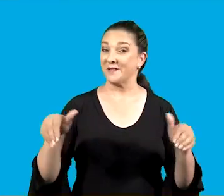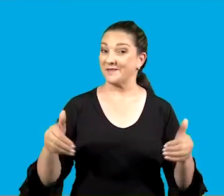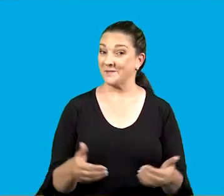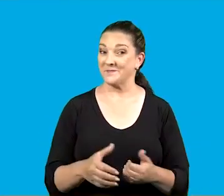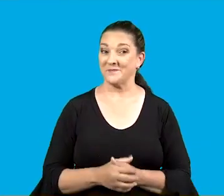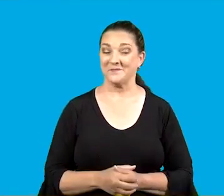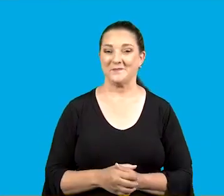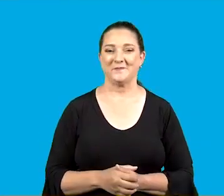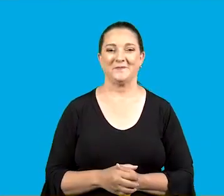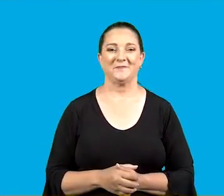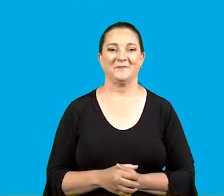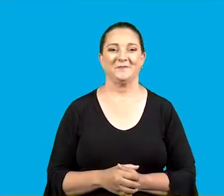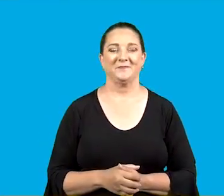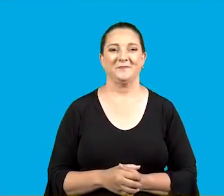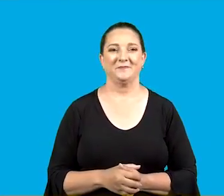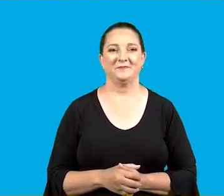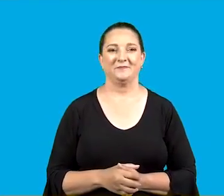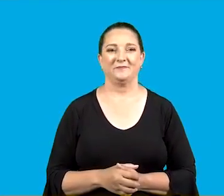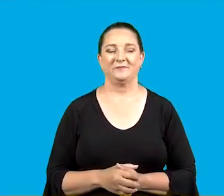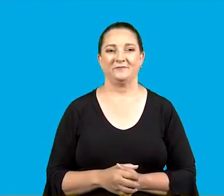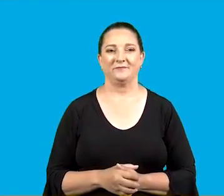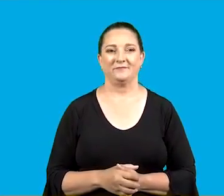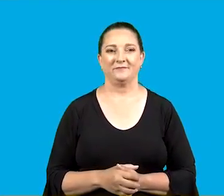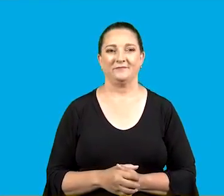Welcome back, dear listeners, from the ad break.